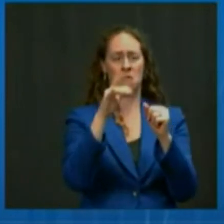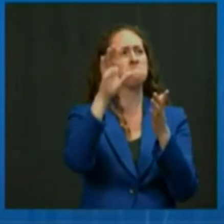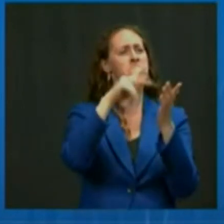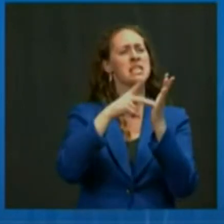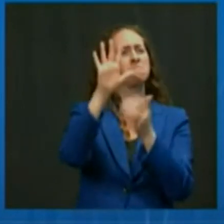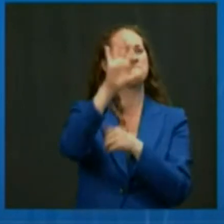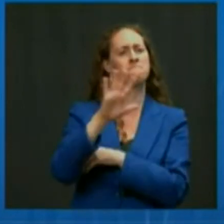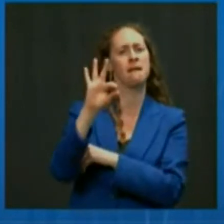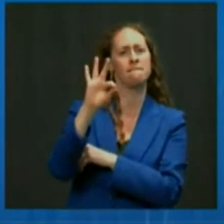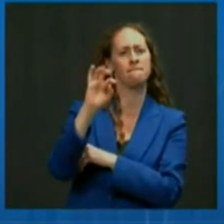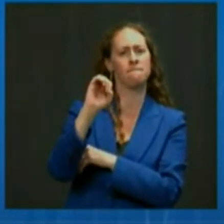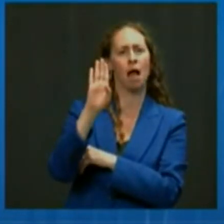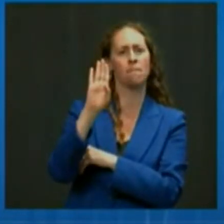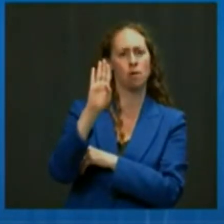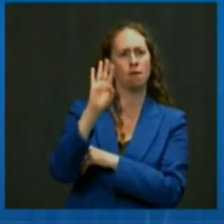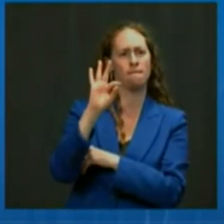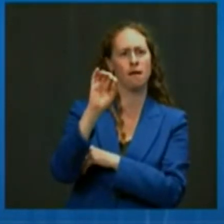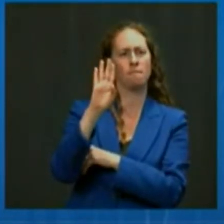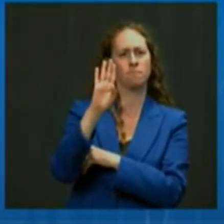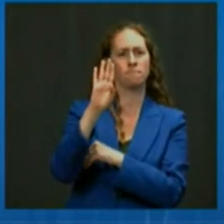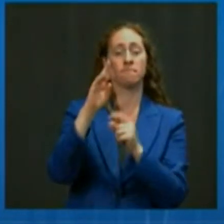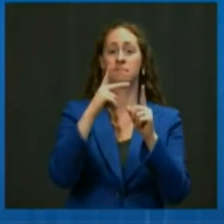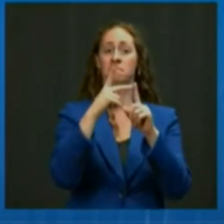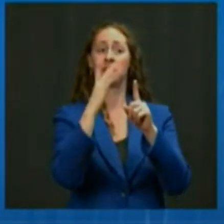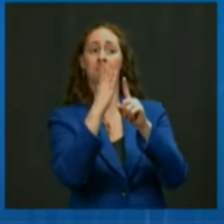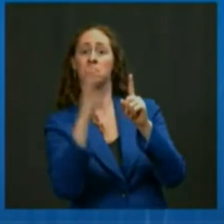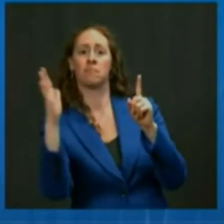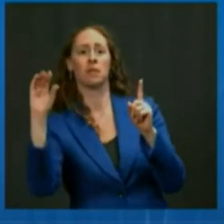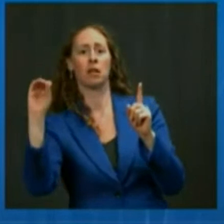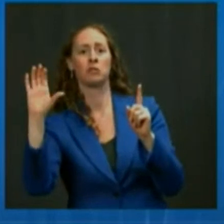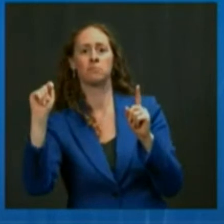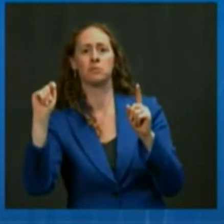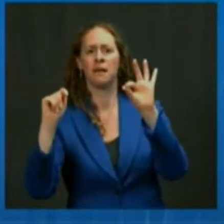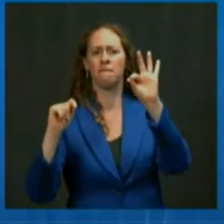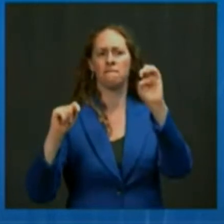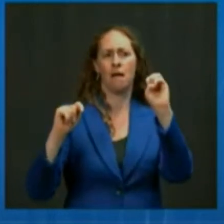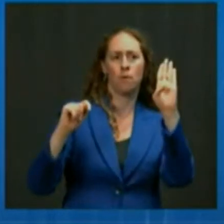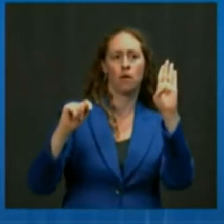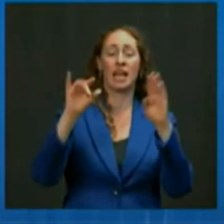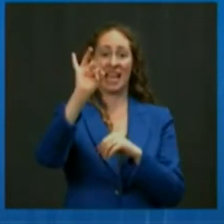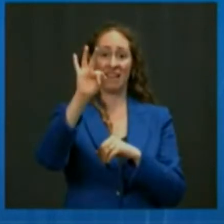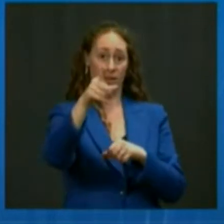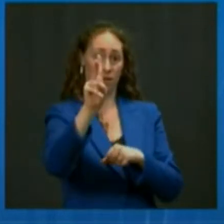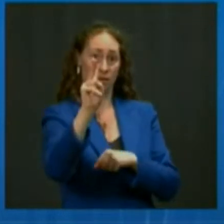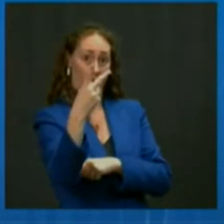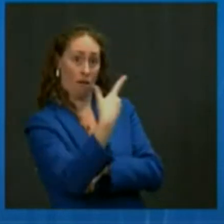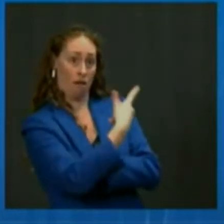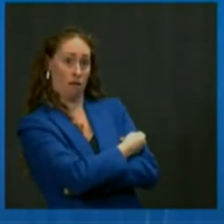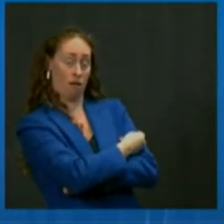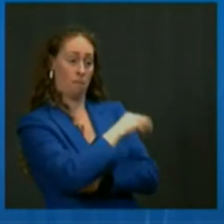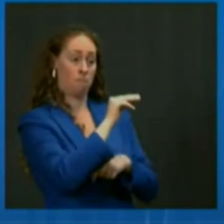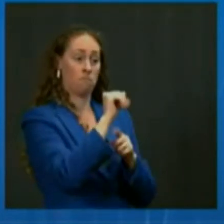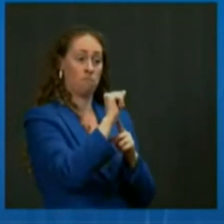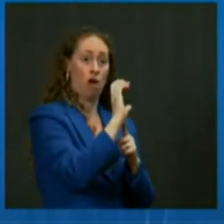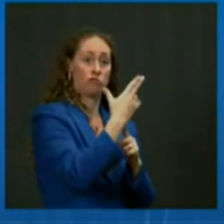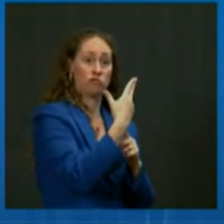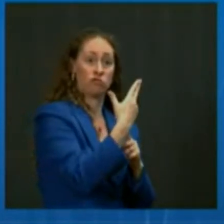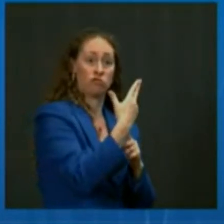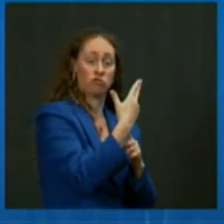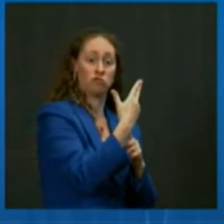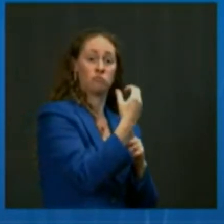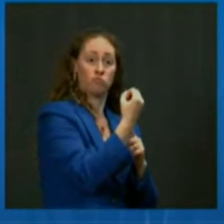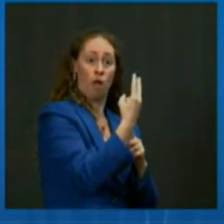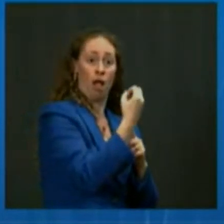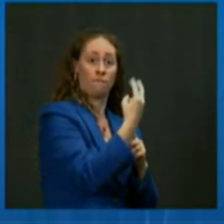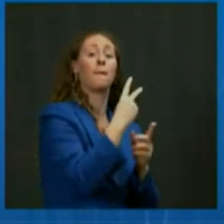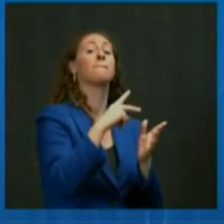booster starting on October 1st. If you got your second shot on March 12th, you can get your booster